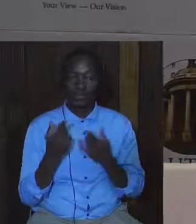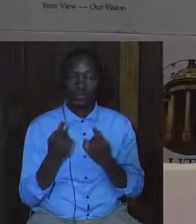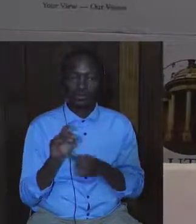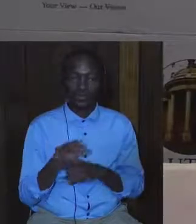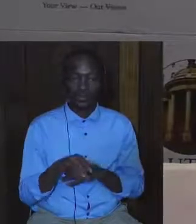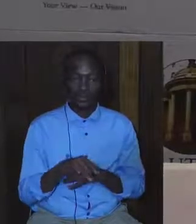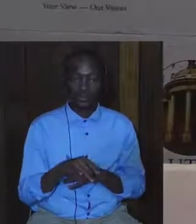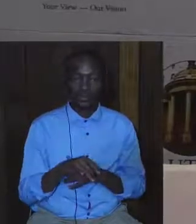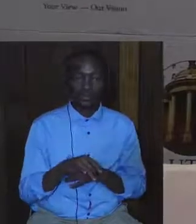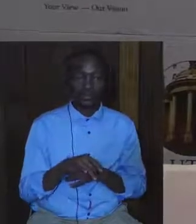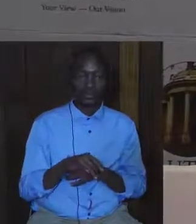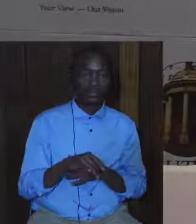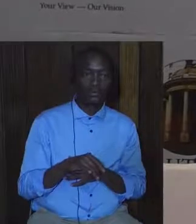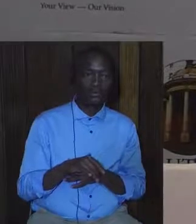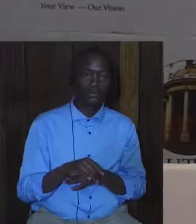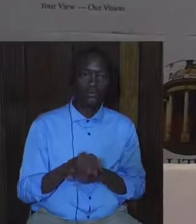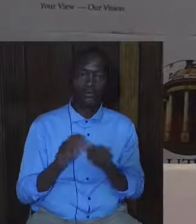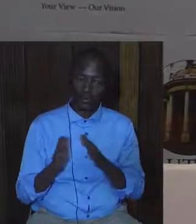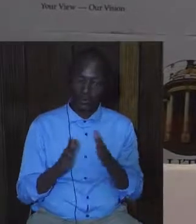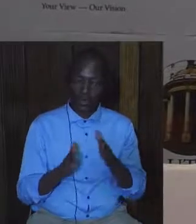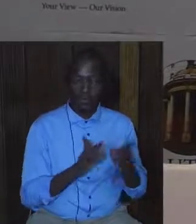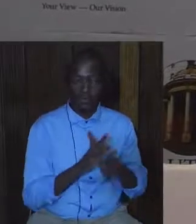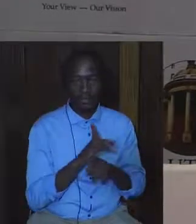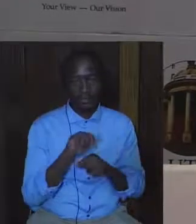that and arrange that session.